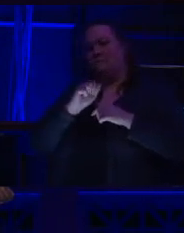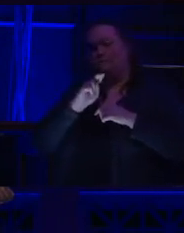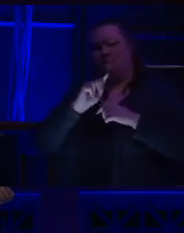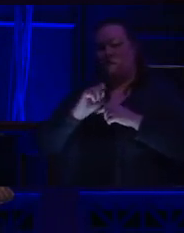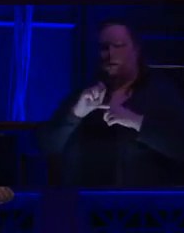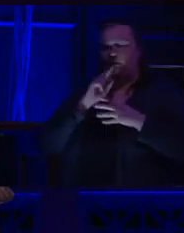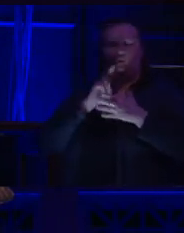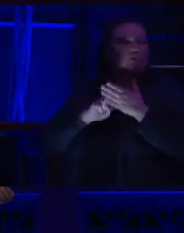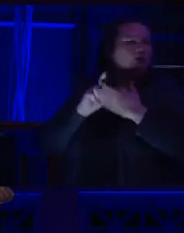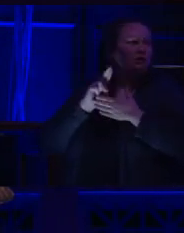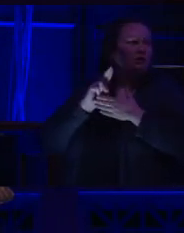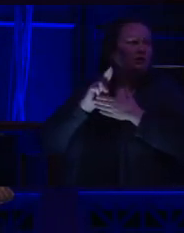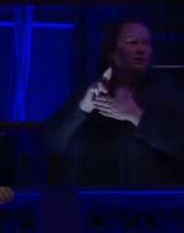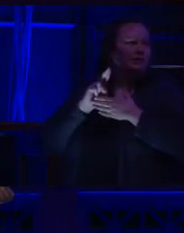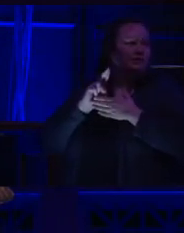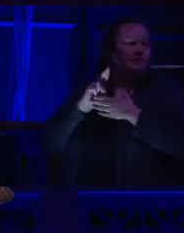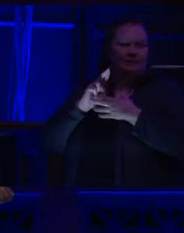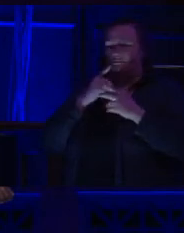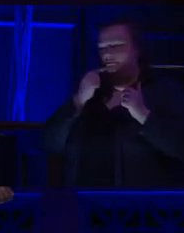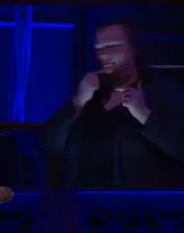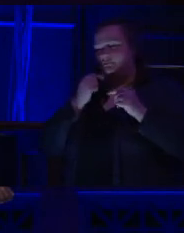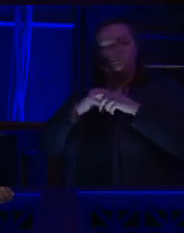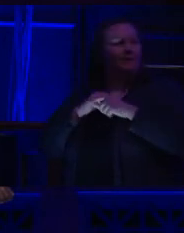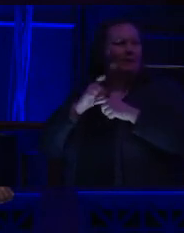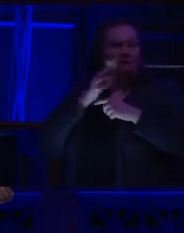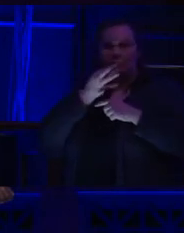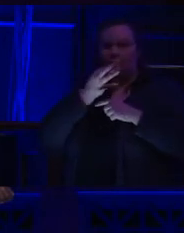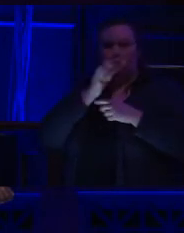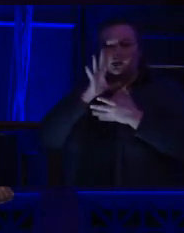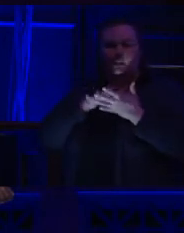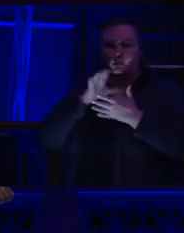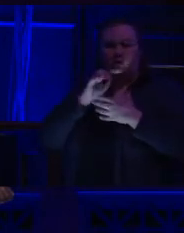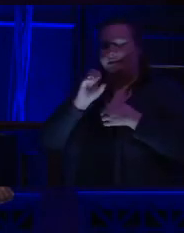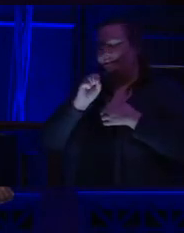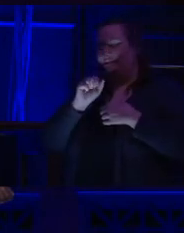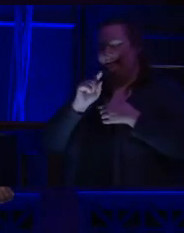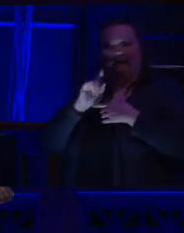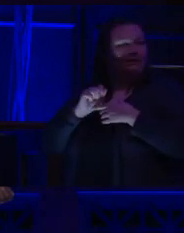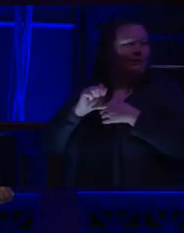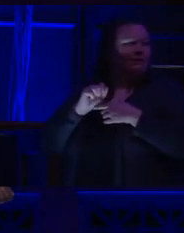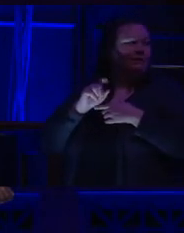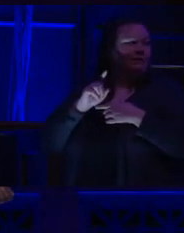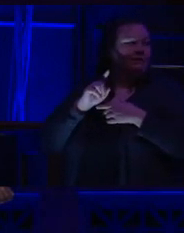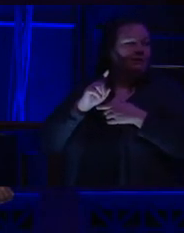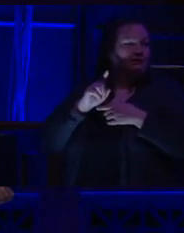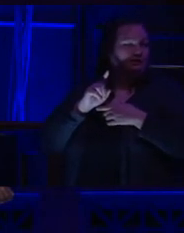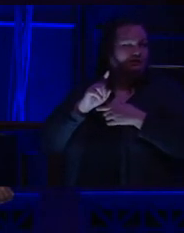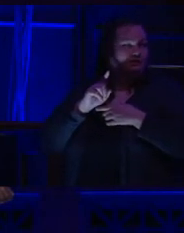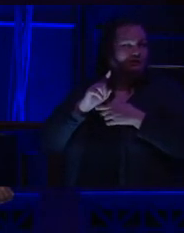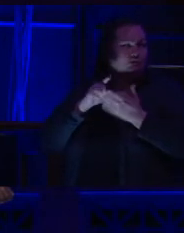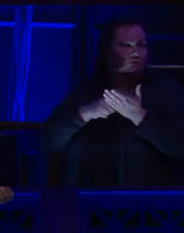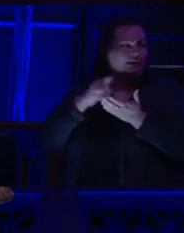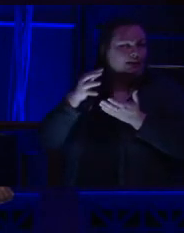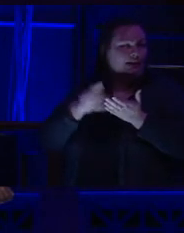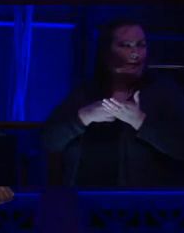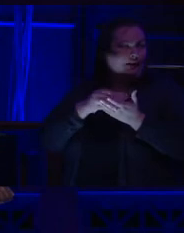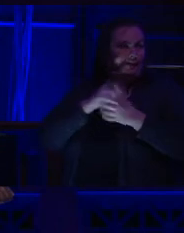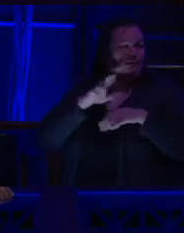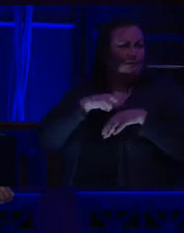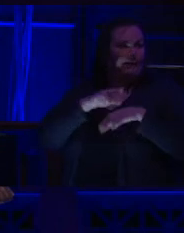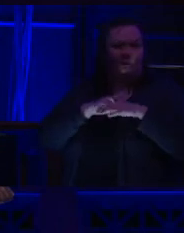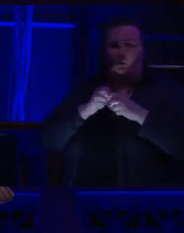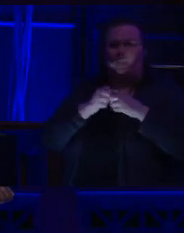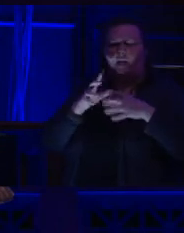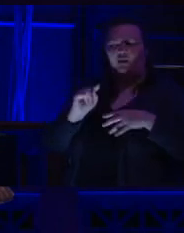university athletics. As you will soon learn, Center's rarely without his bow tie. Actually, he looks unnatural without